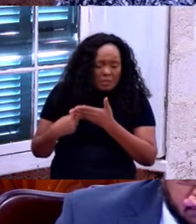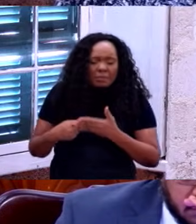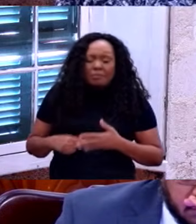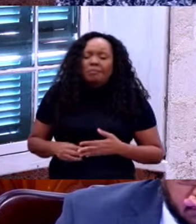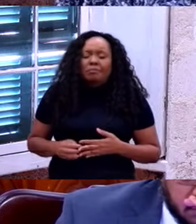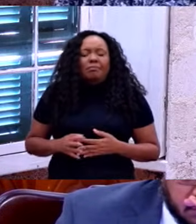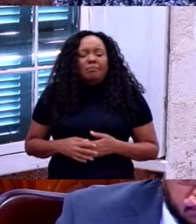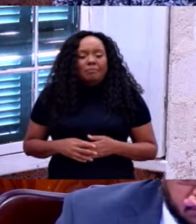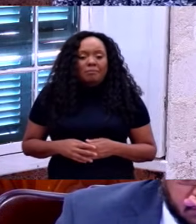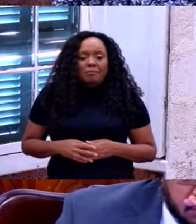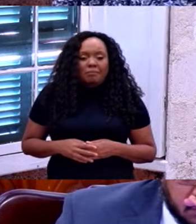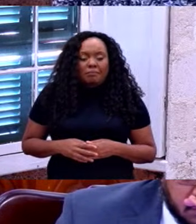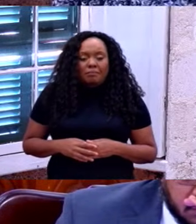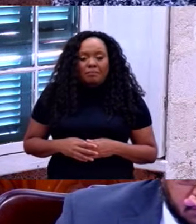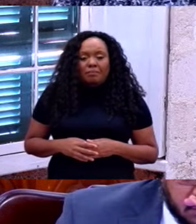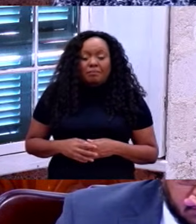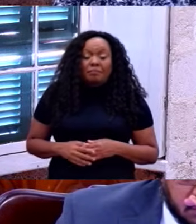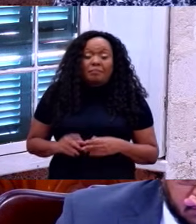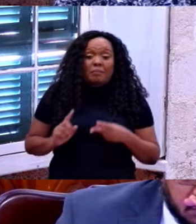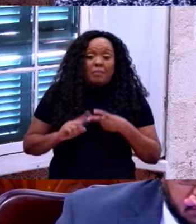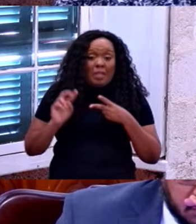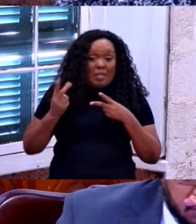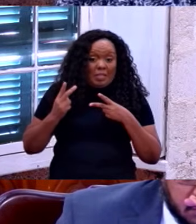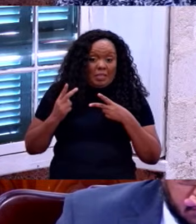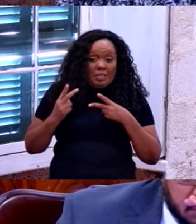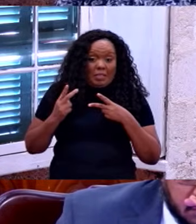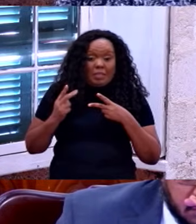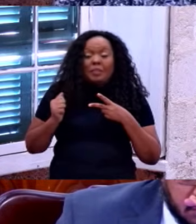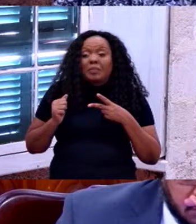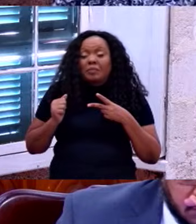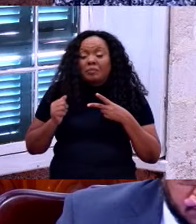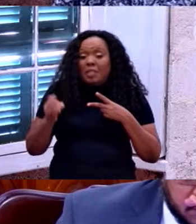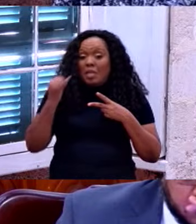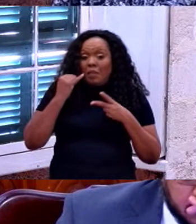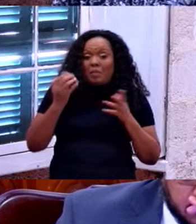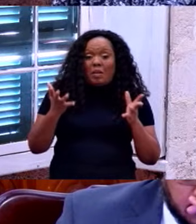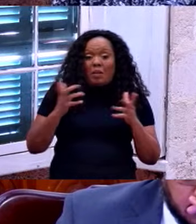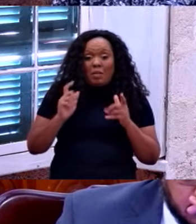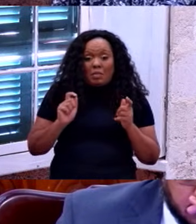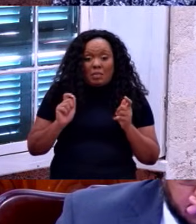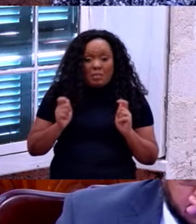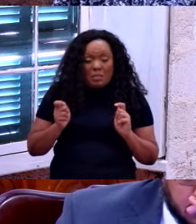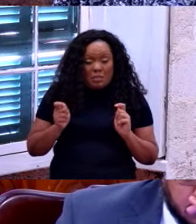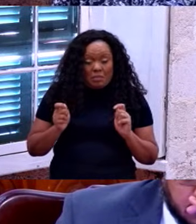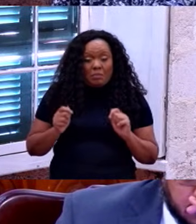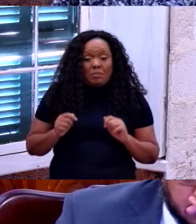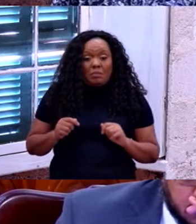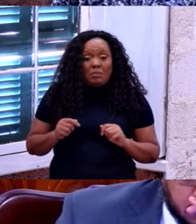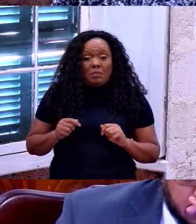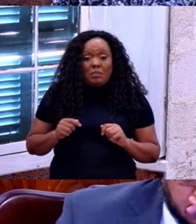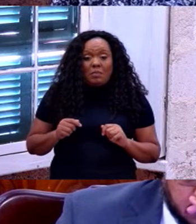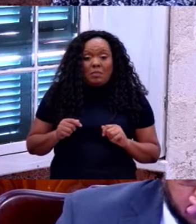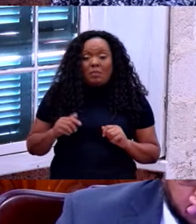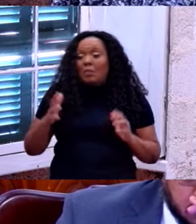question. Secondly, if we're coming with an amendment, where is the